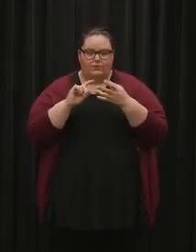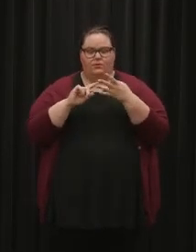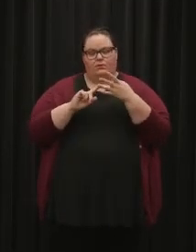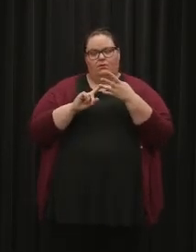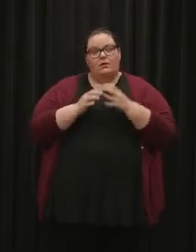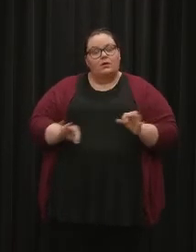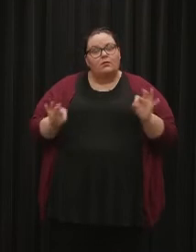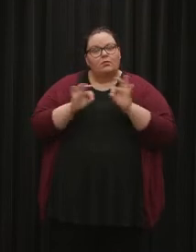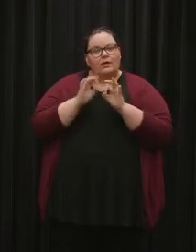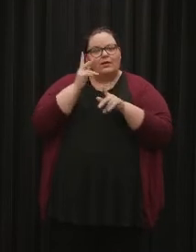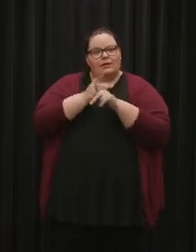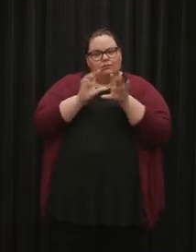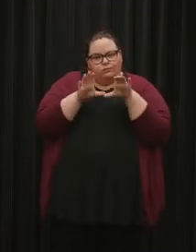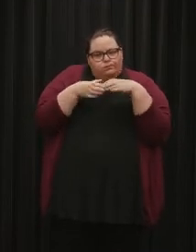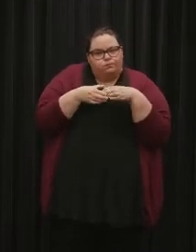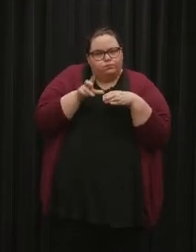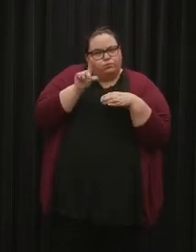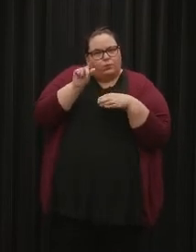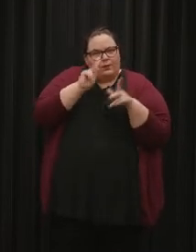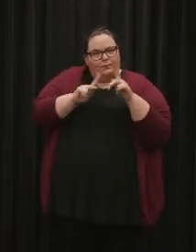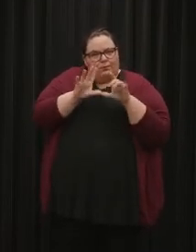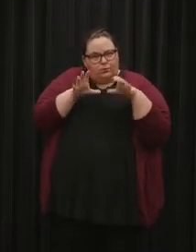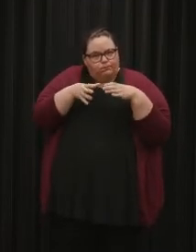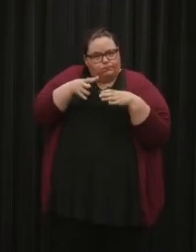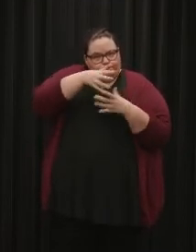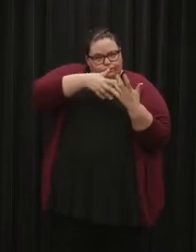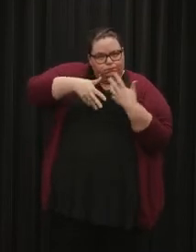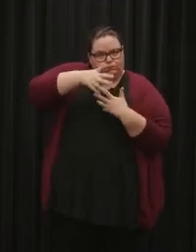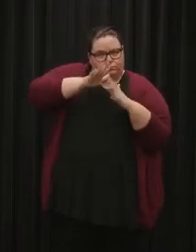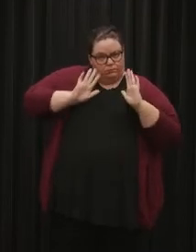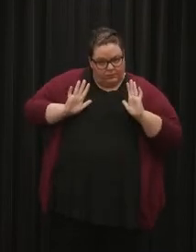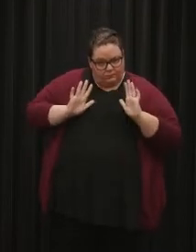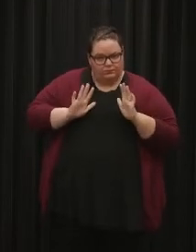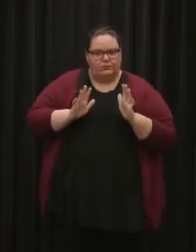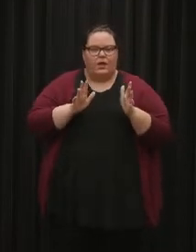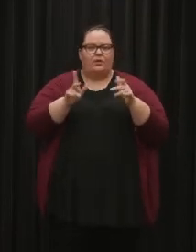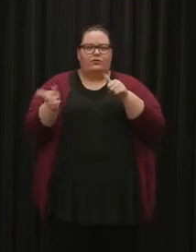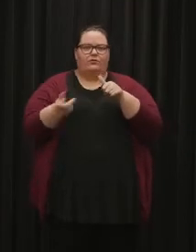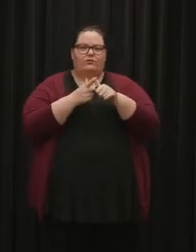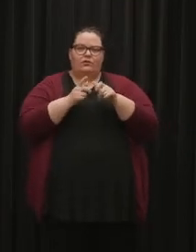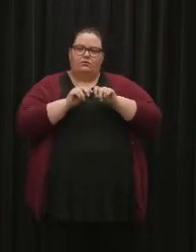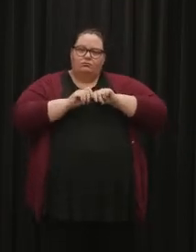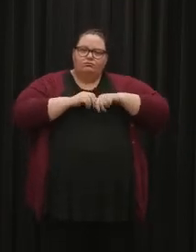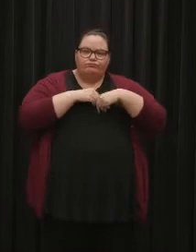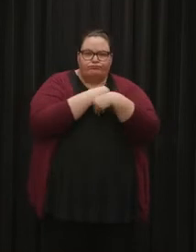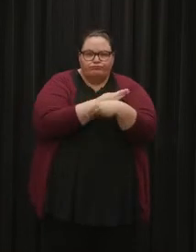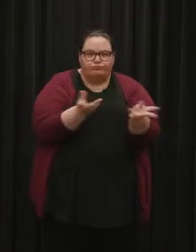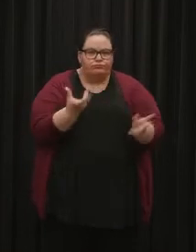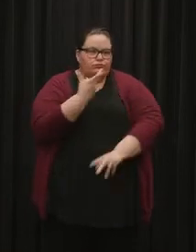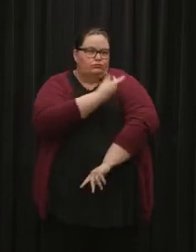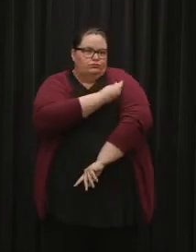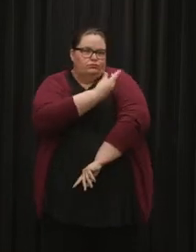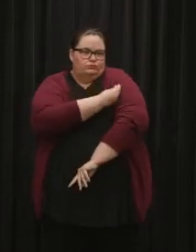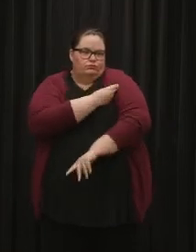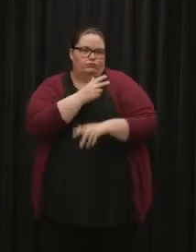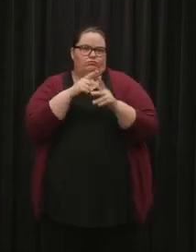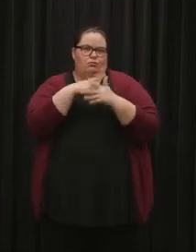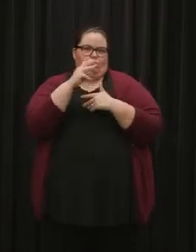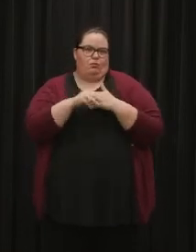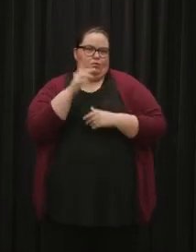of everyone keeping to their steady 20 personal contacts, and the first stage of our COVID-19 immunization program.